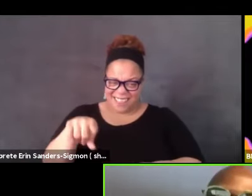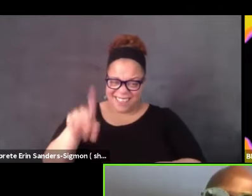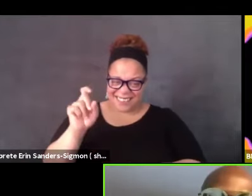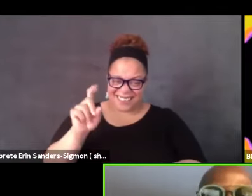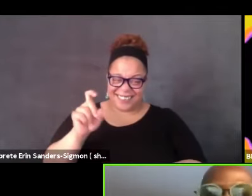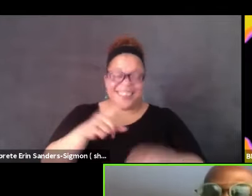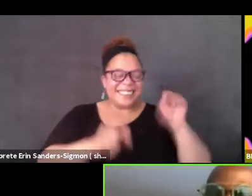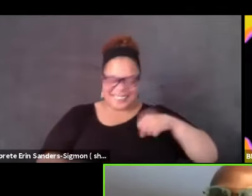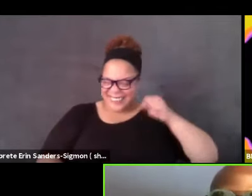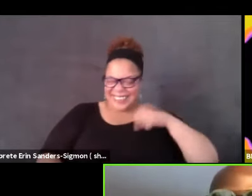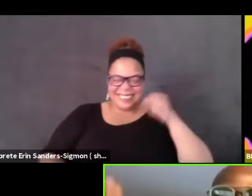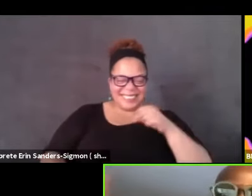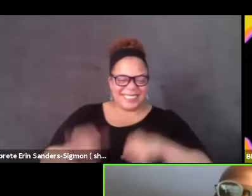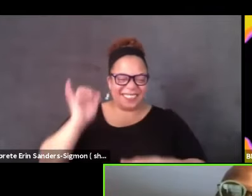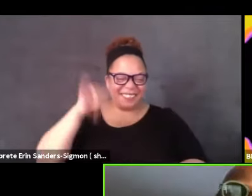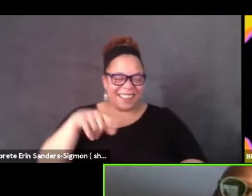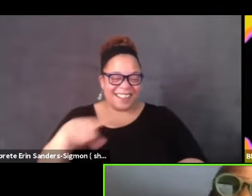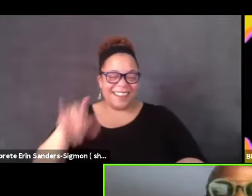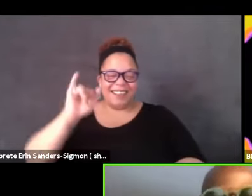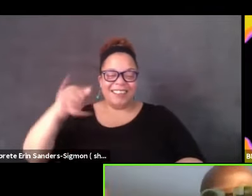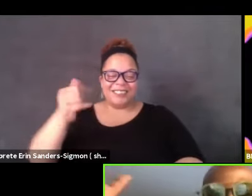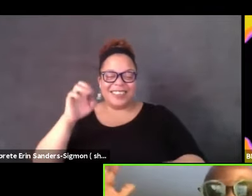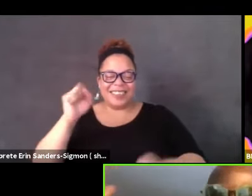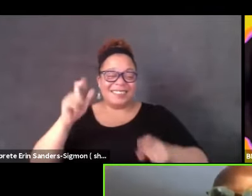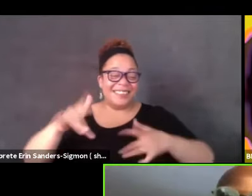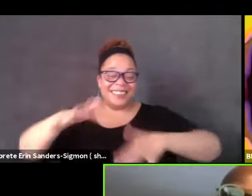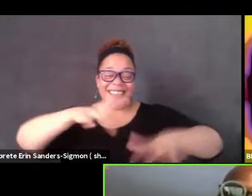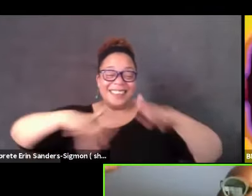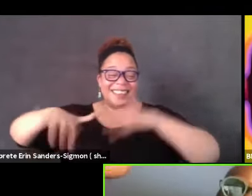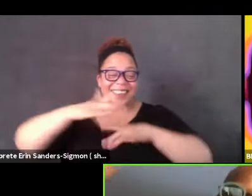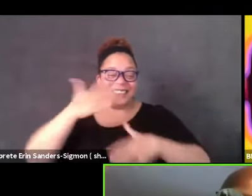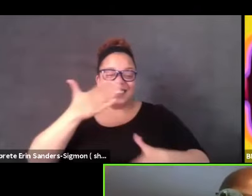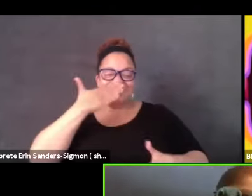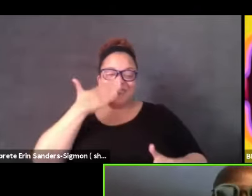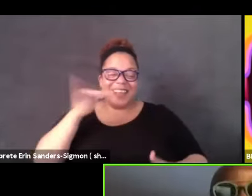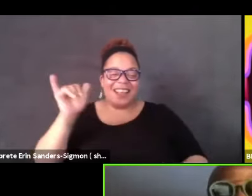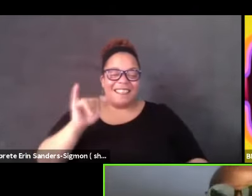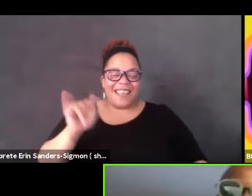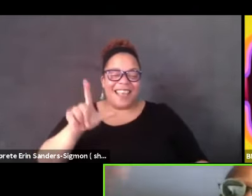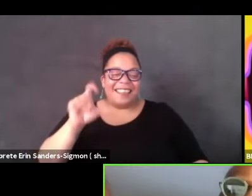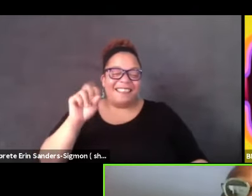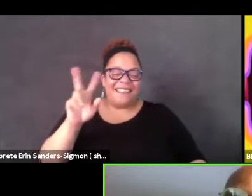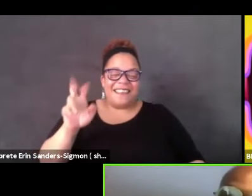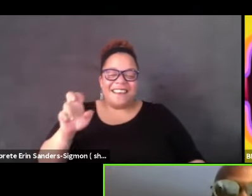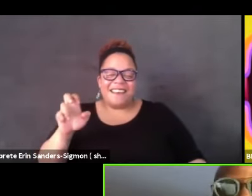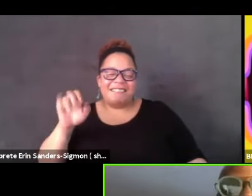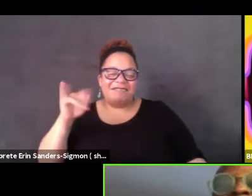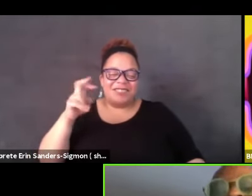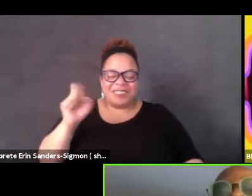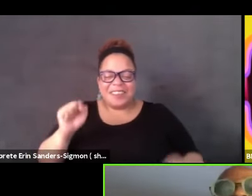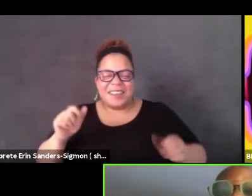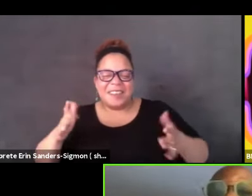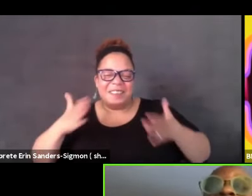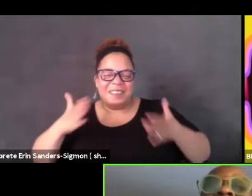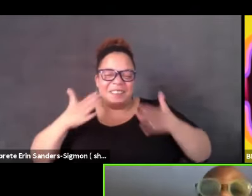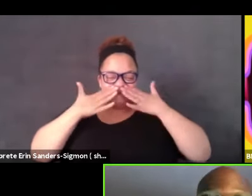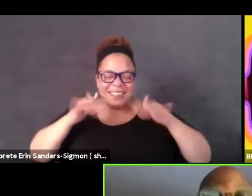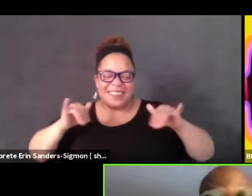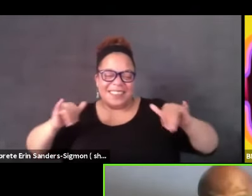like Love Jones up in here, all kinds of like vanilla and jasmine and lavender and shit, because I'm that mother.